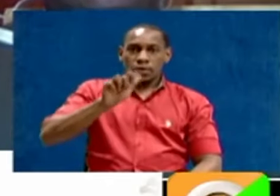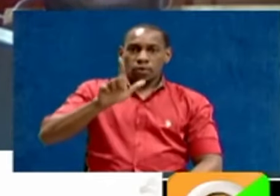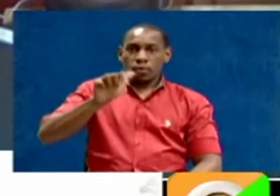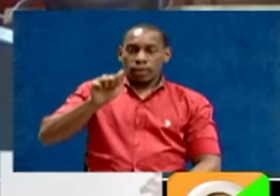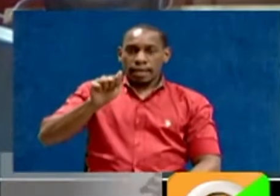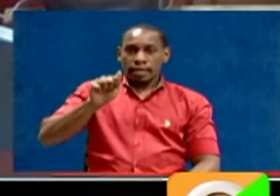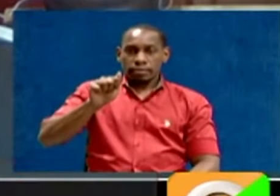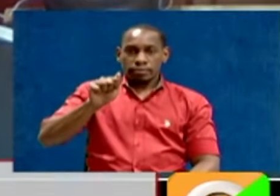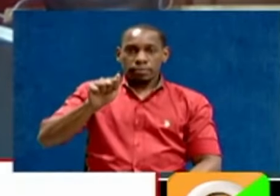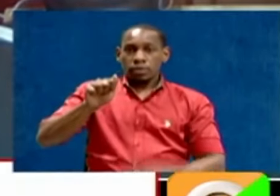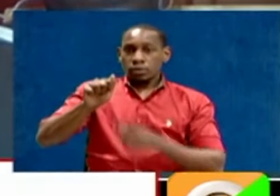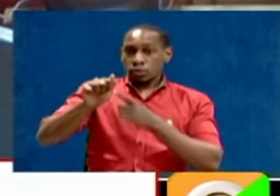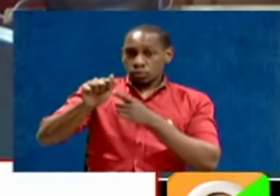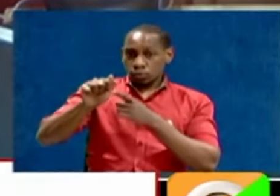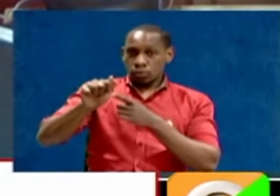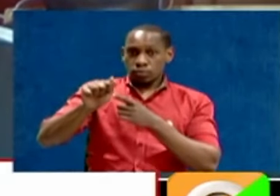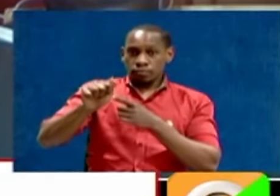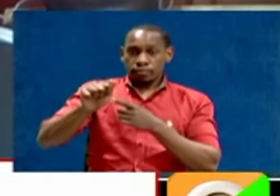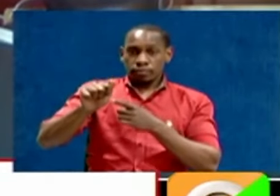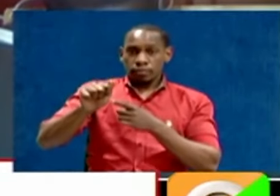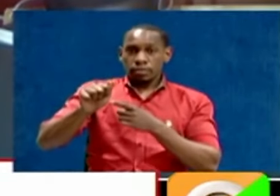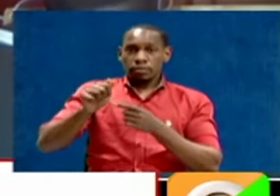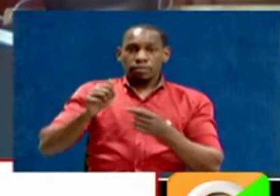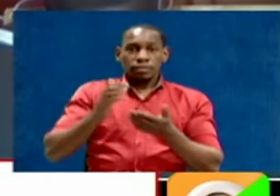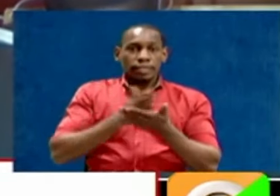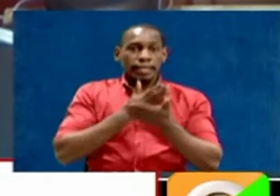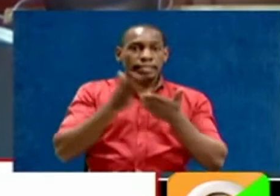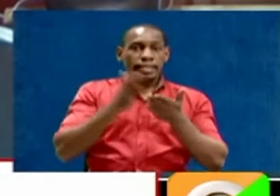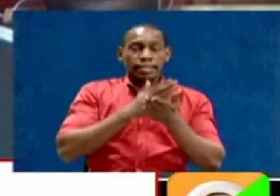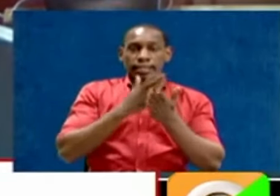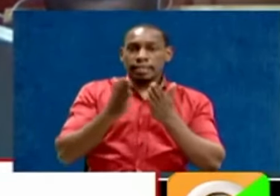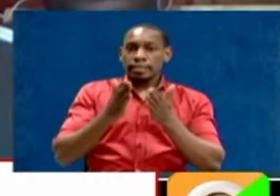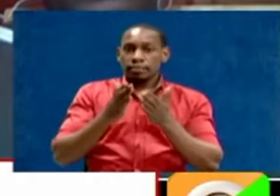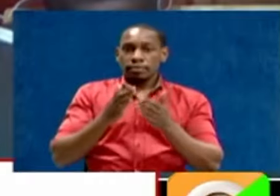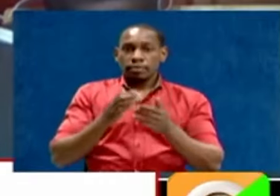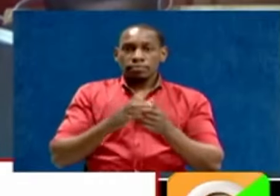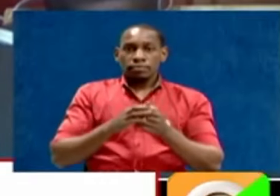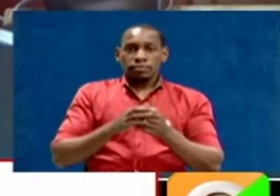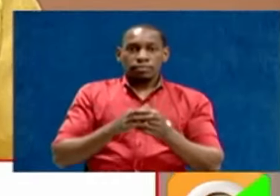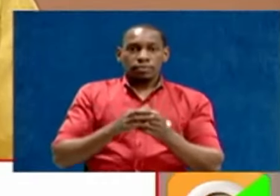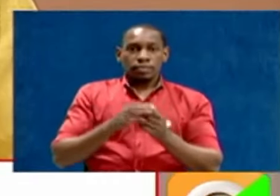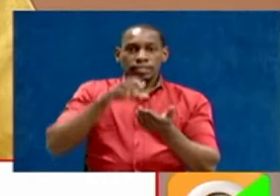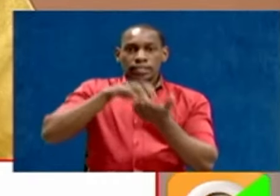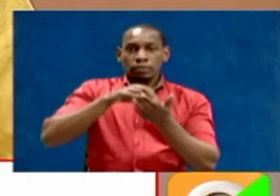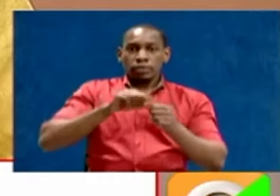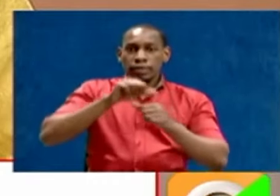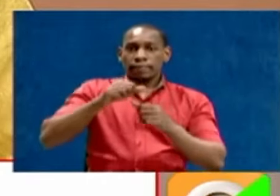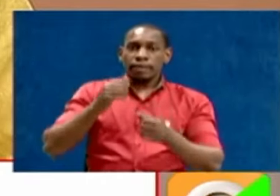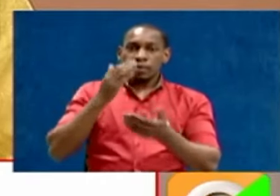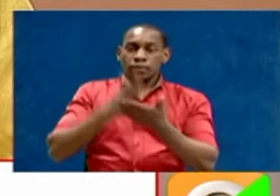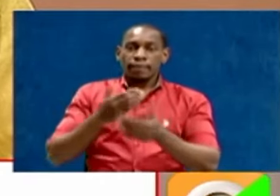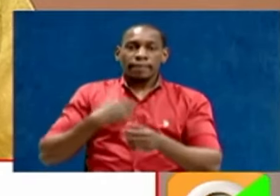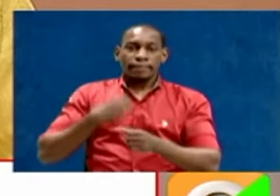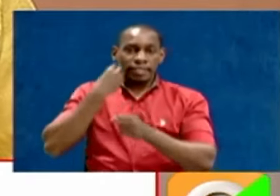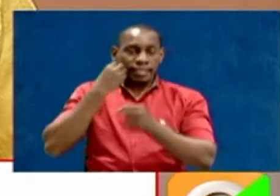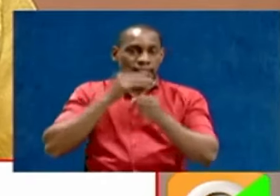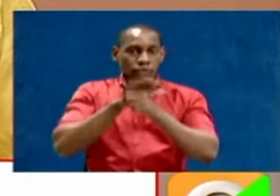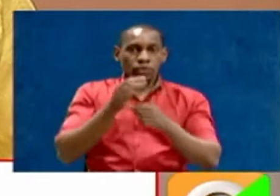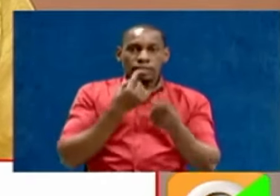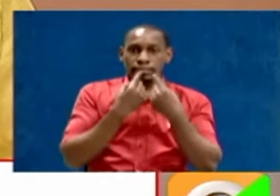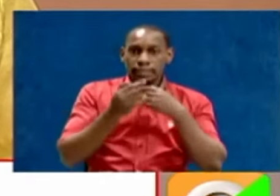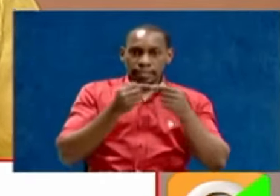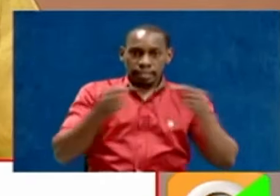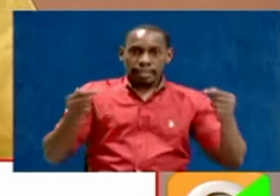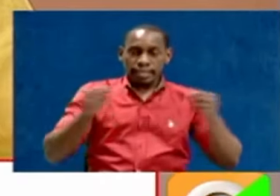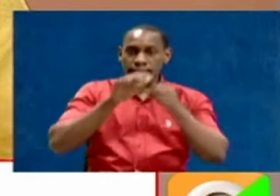Amakove-Wala, she has been sharing on her journey after testing positive for COVID-19, speaking